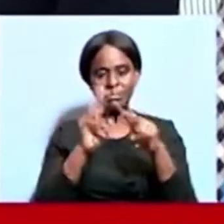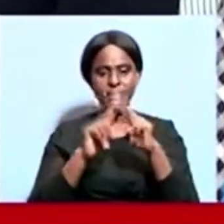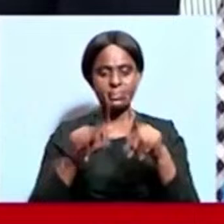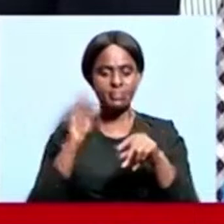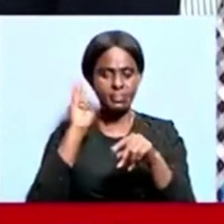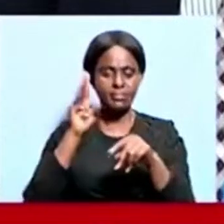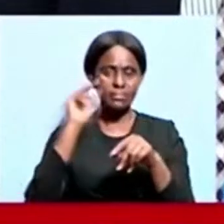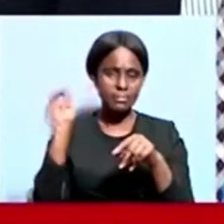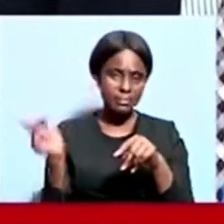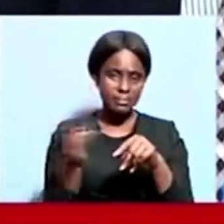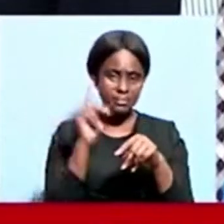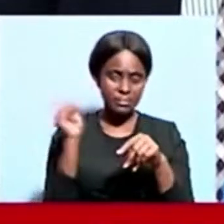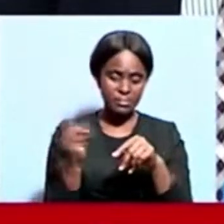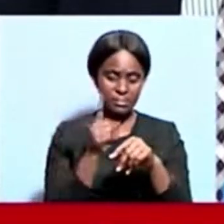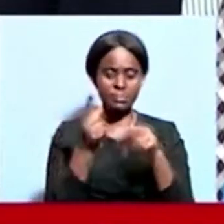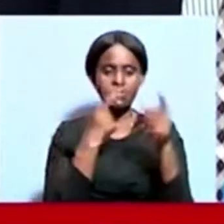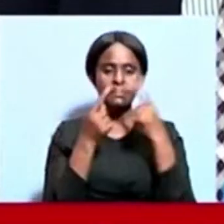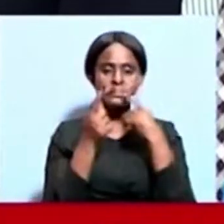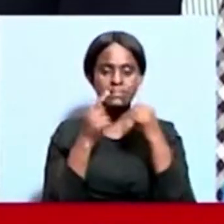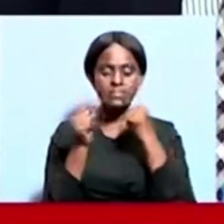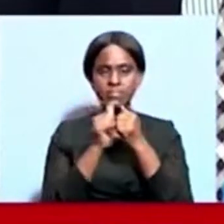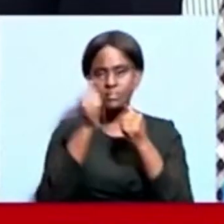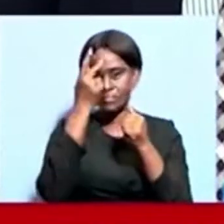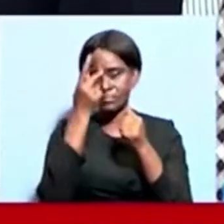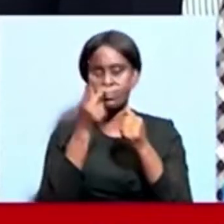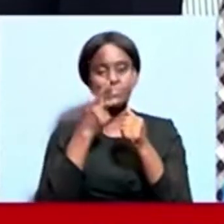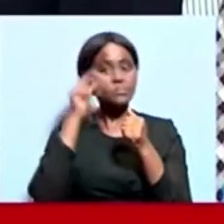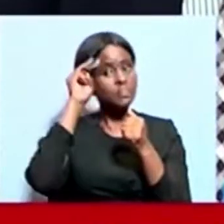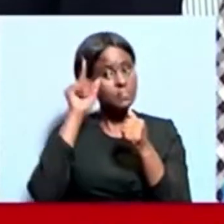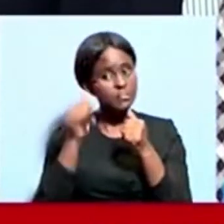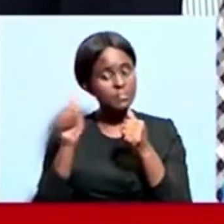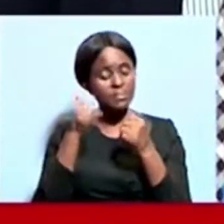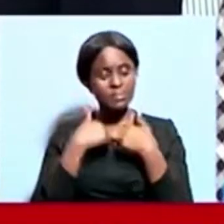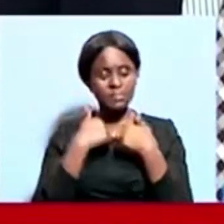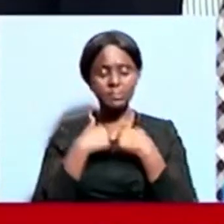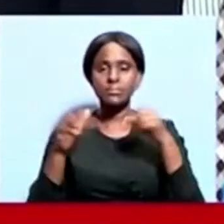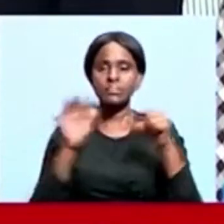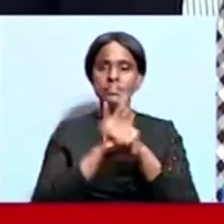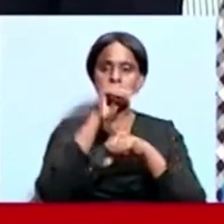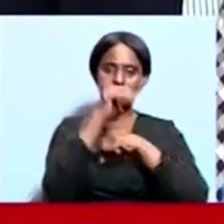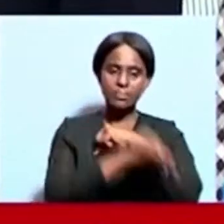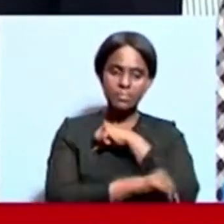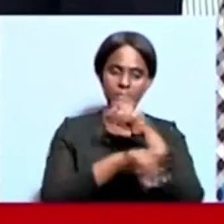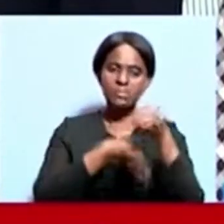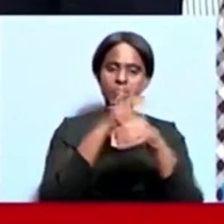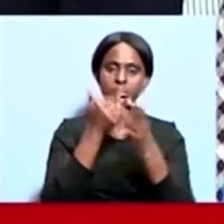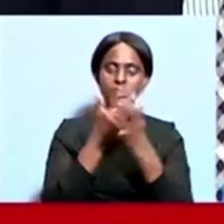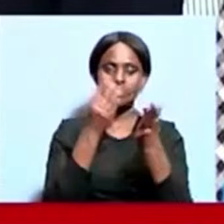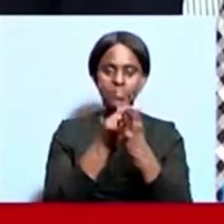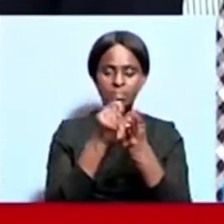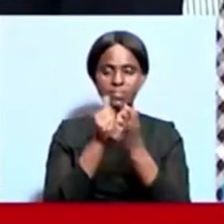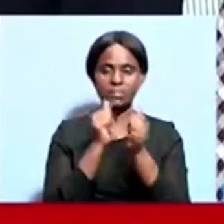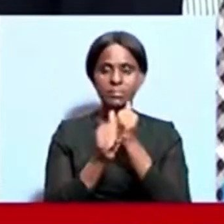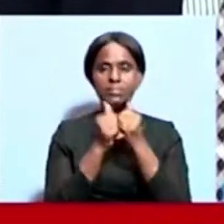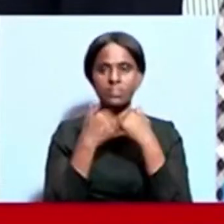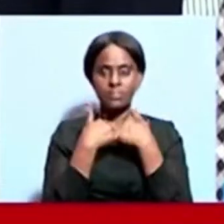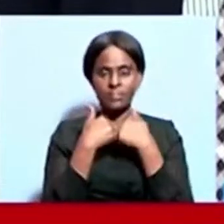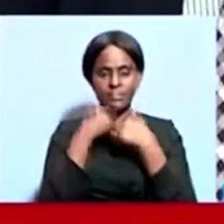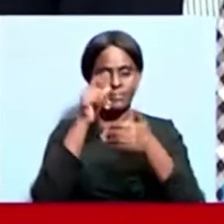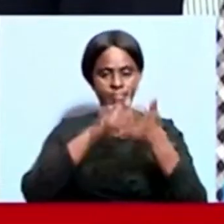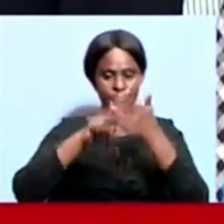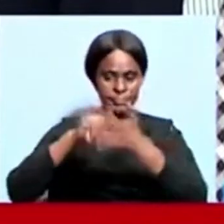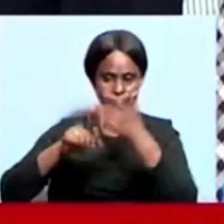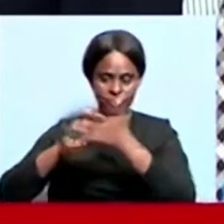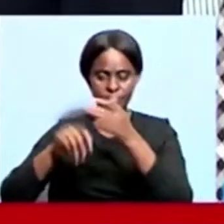always liaise with the parent ministry to have full details on all funds that have been deducted